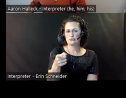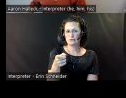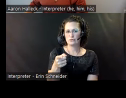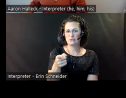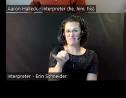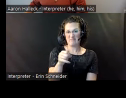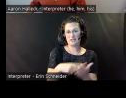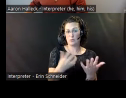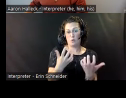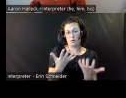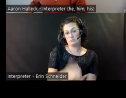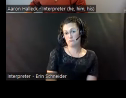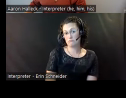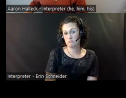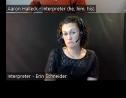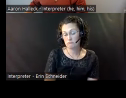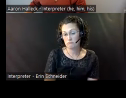Jeff?